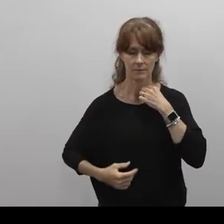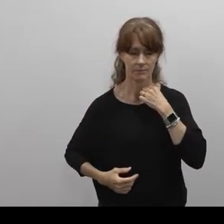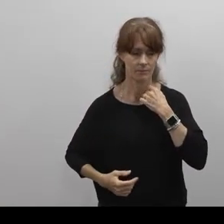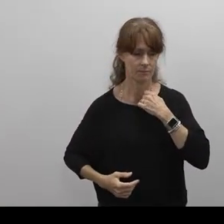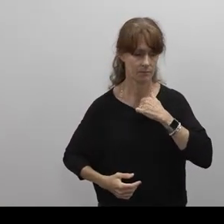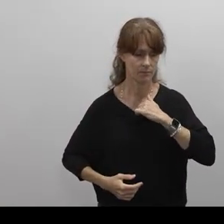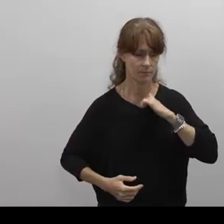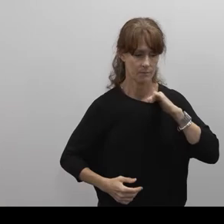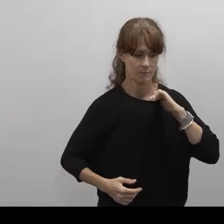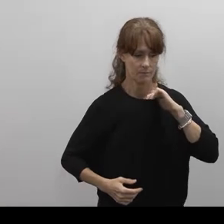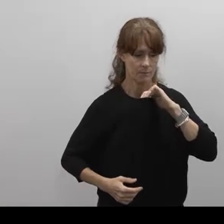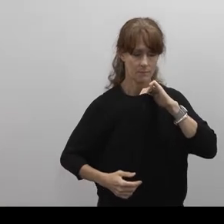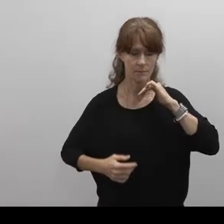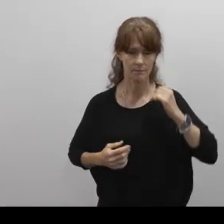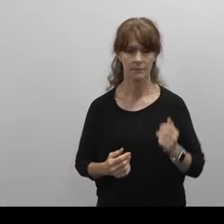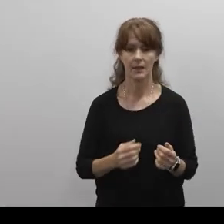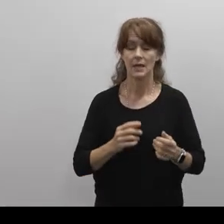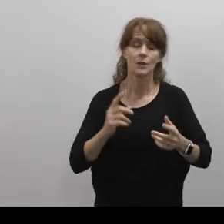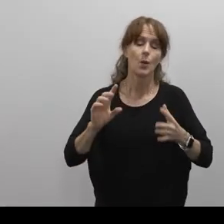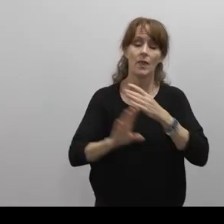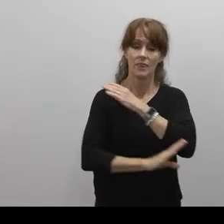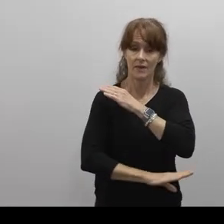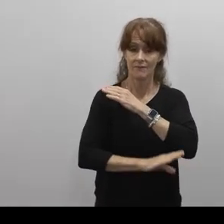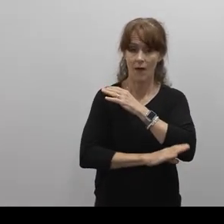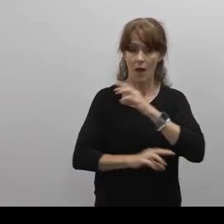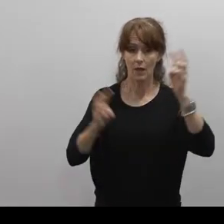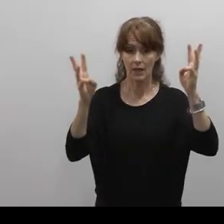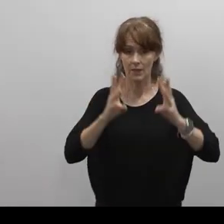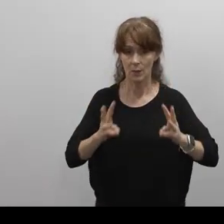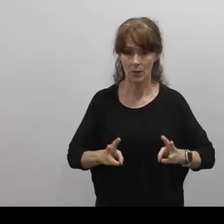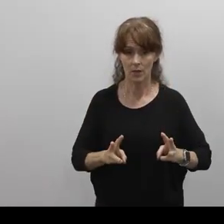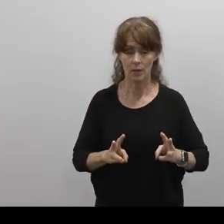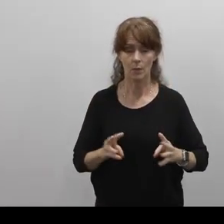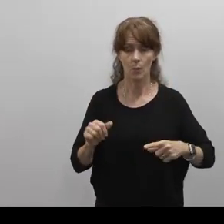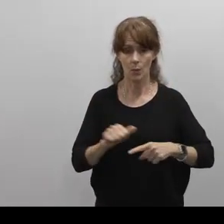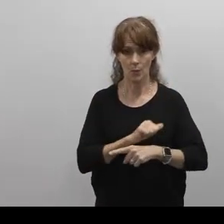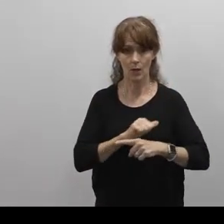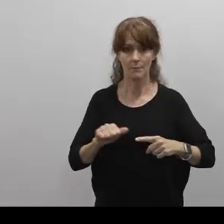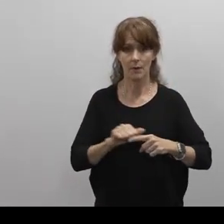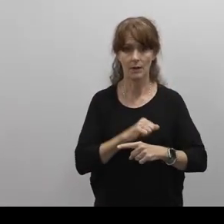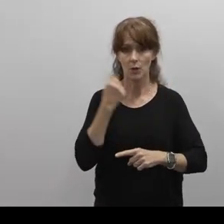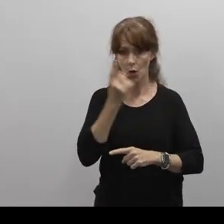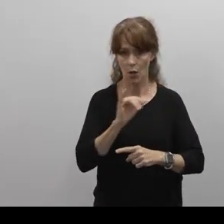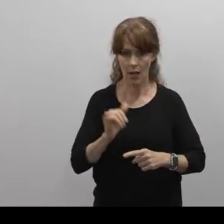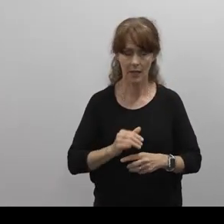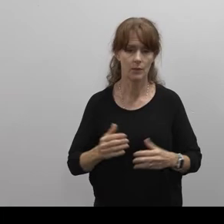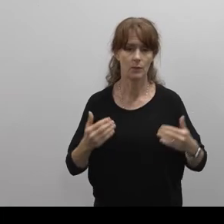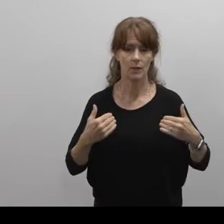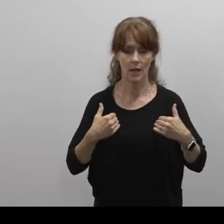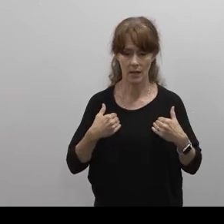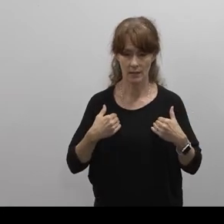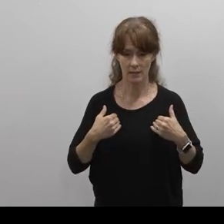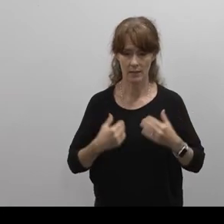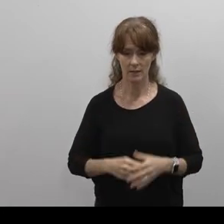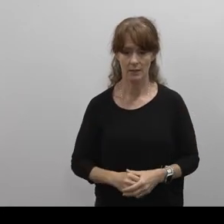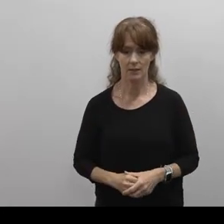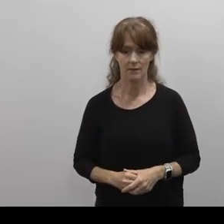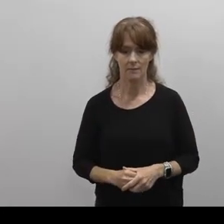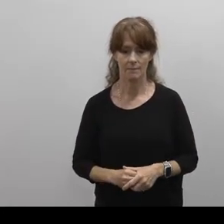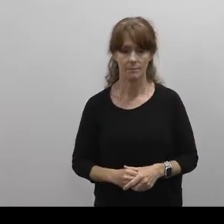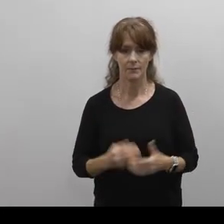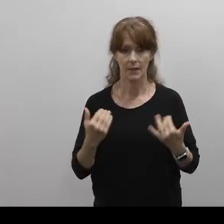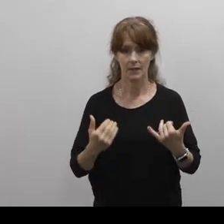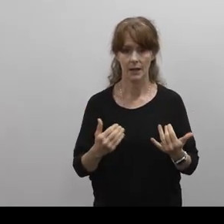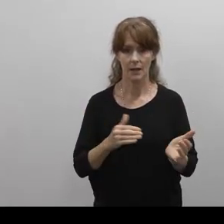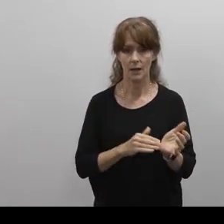were a number going through into the fall and winter months. We practiced what this would look like. We had now Dr.